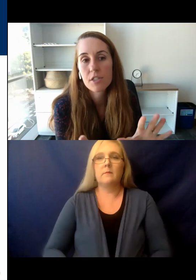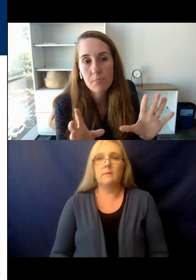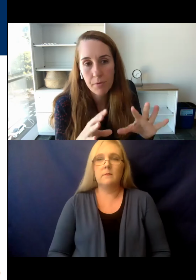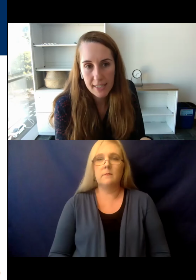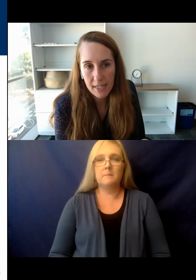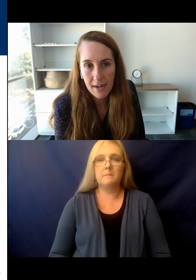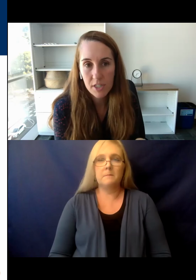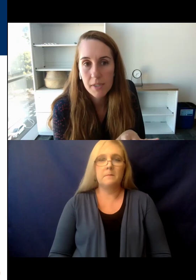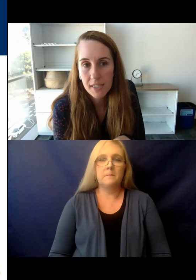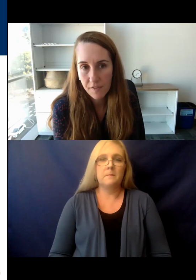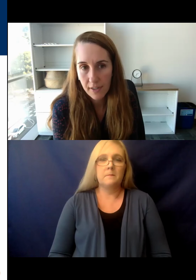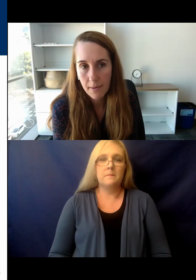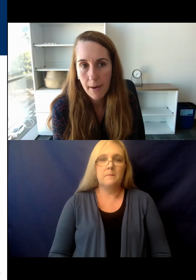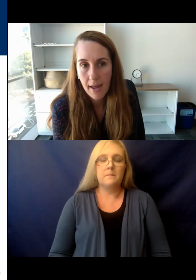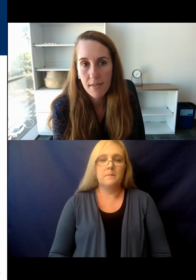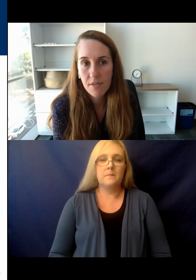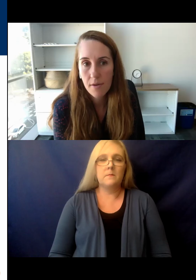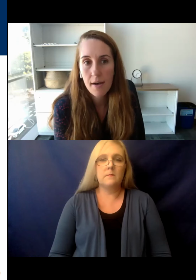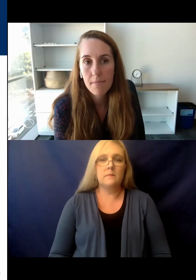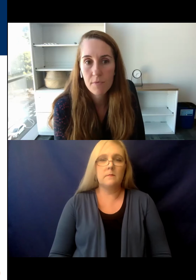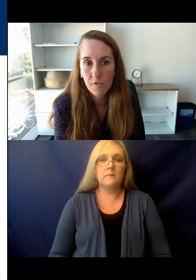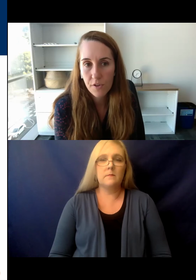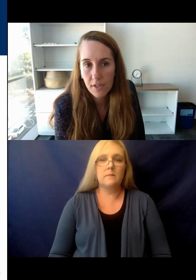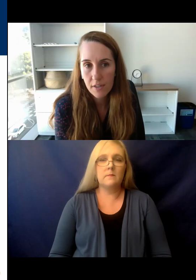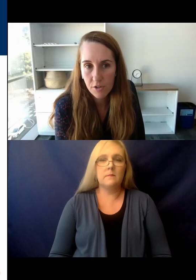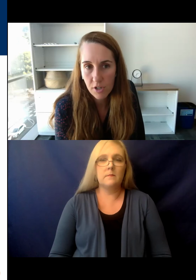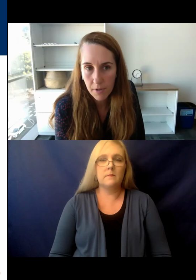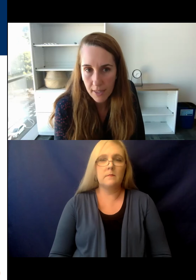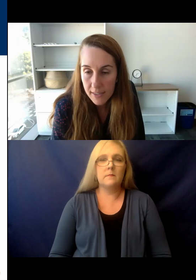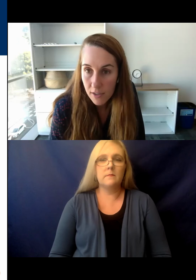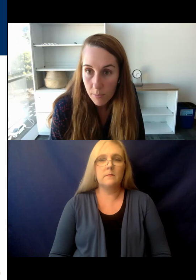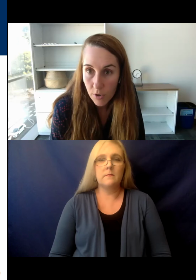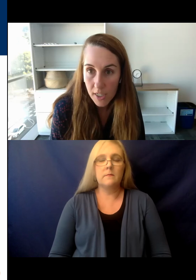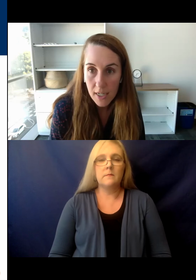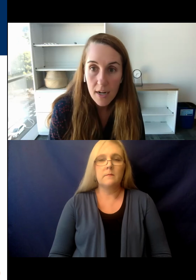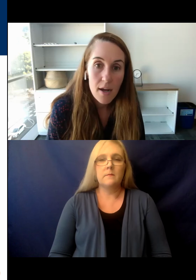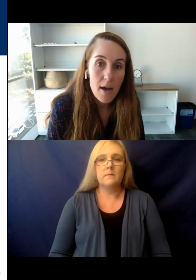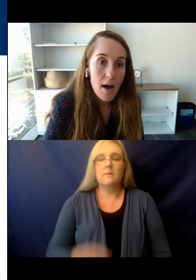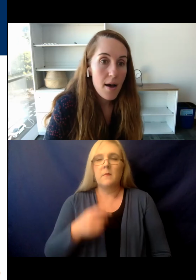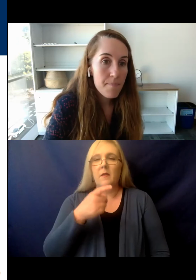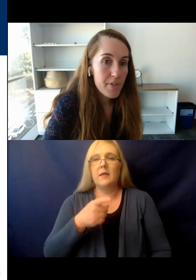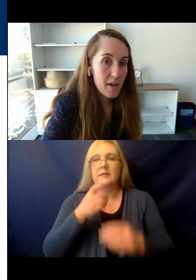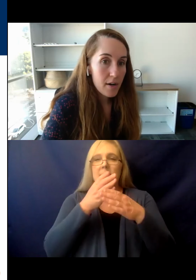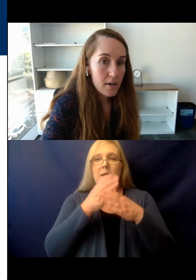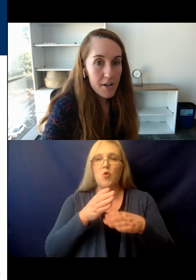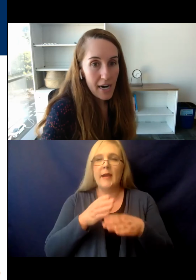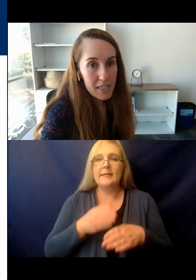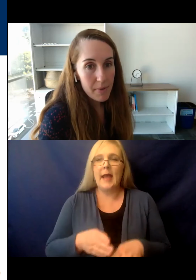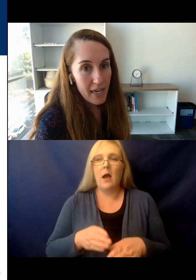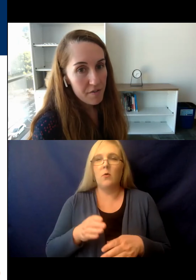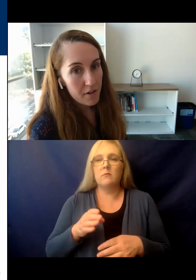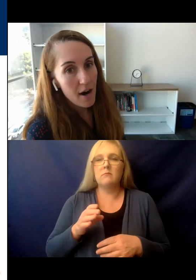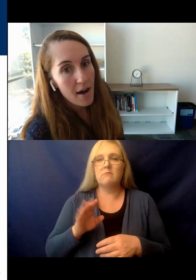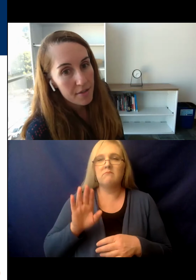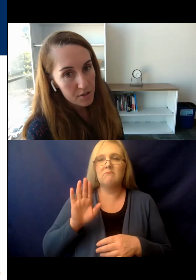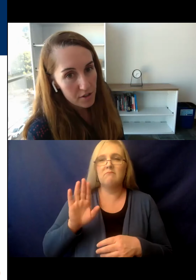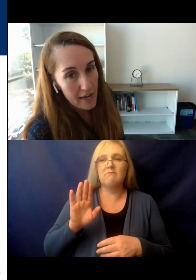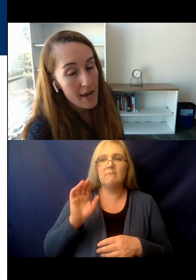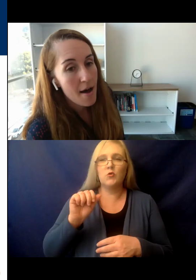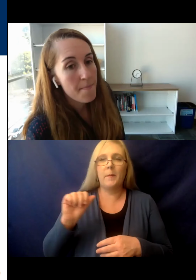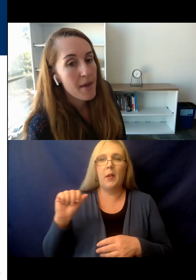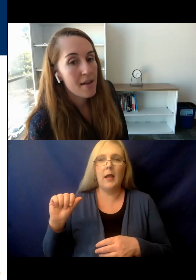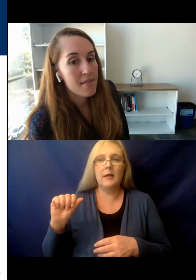this breaks it down specifically by for the AAAs that reported their contracting behavior on